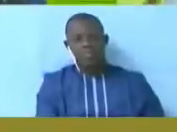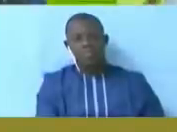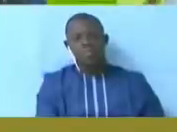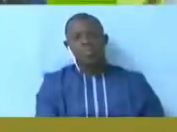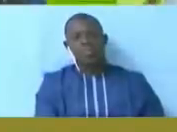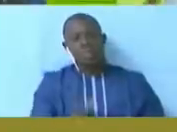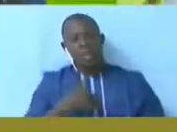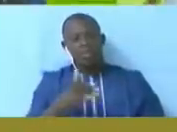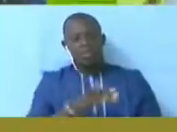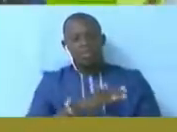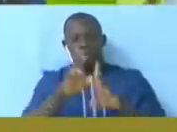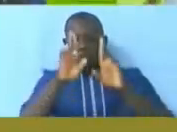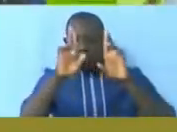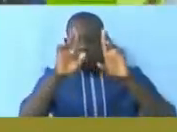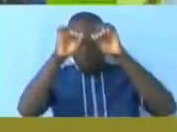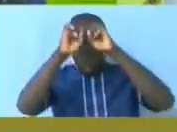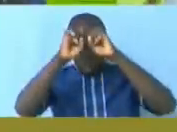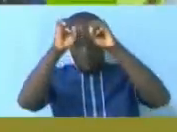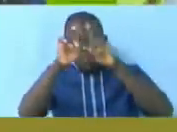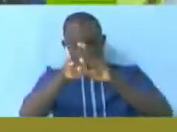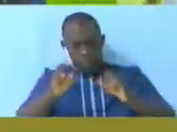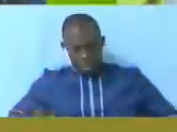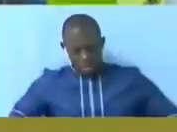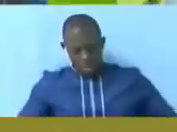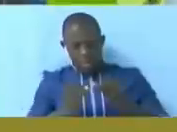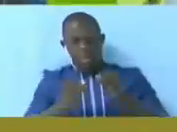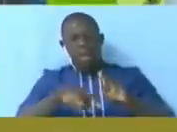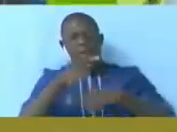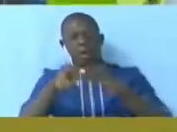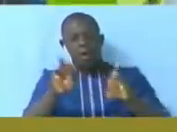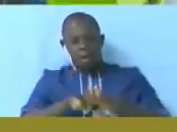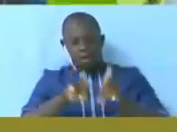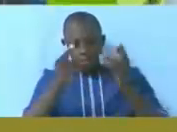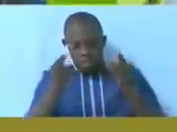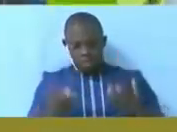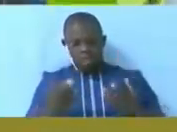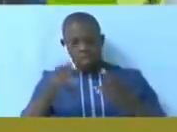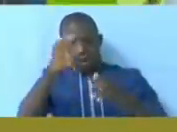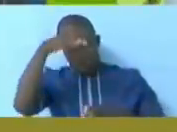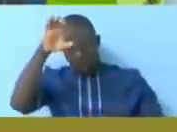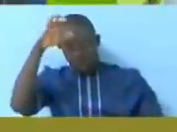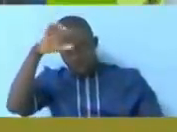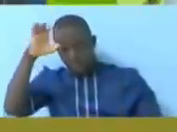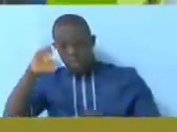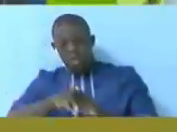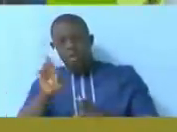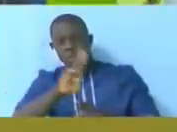was hopeful that the government was going to implement the recommendations of those commissions of